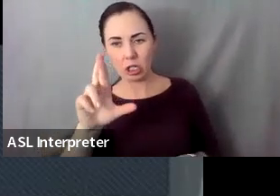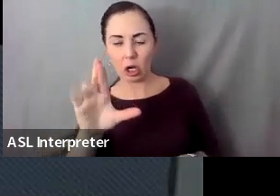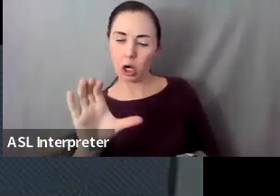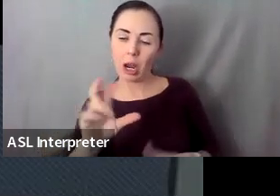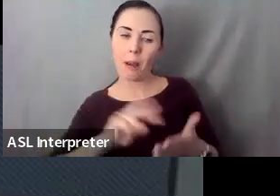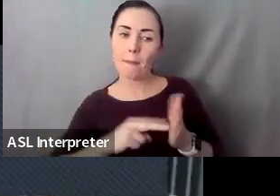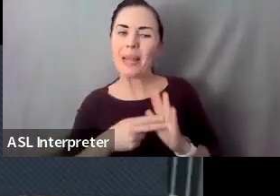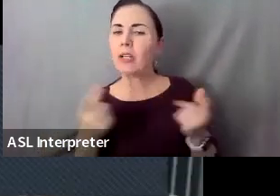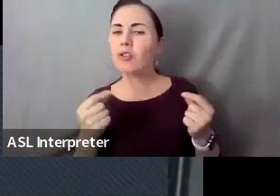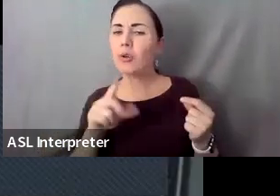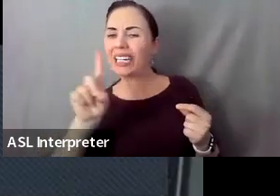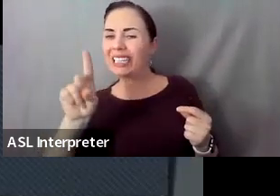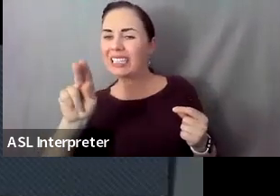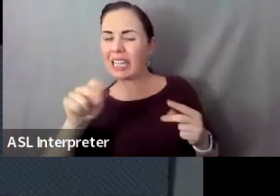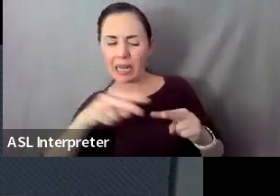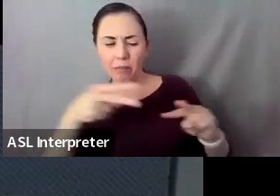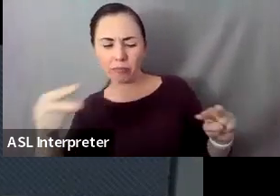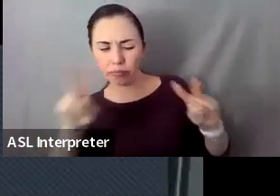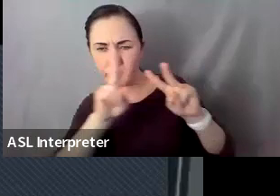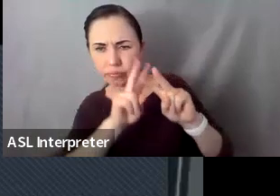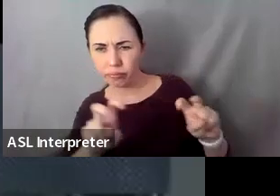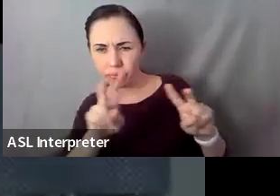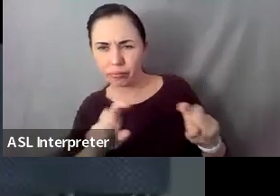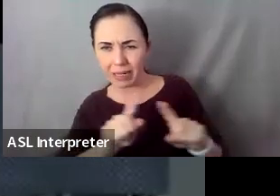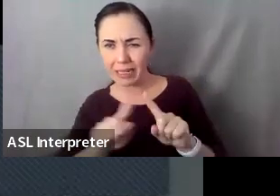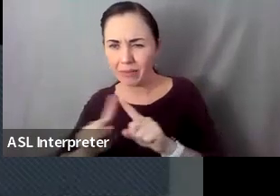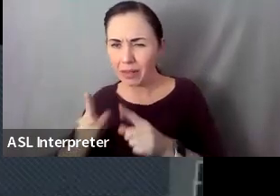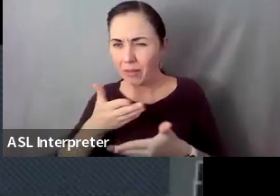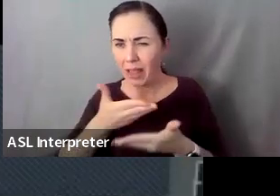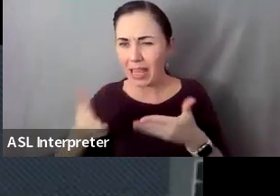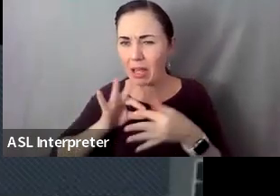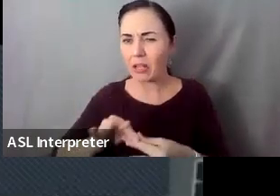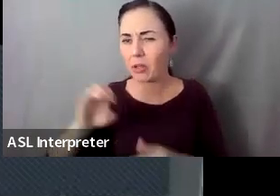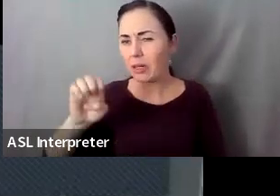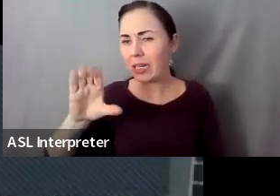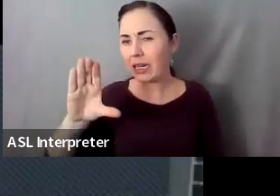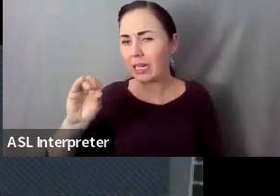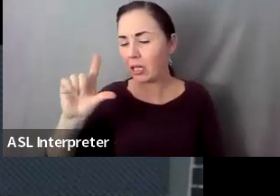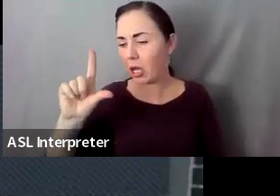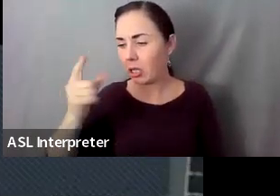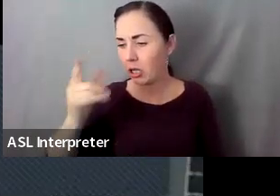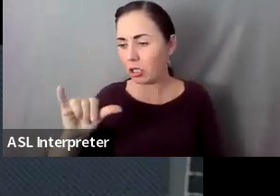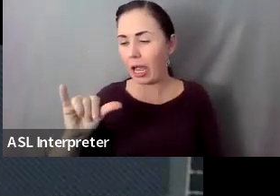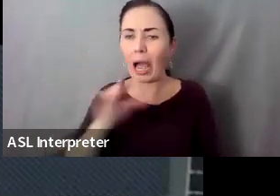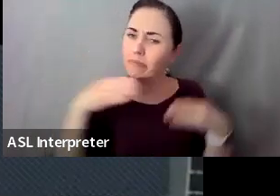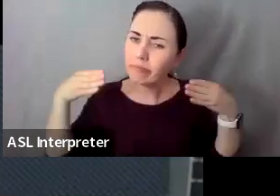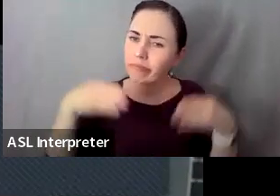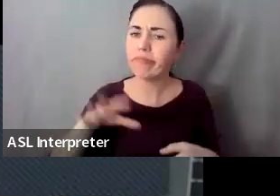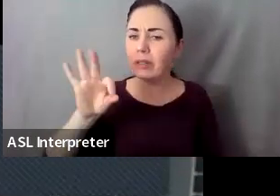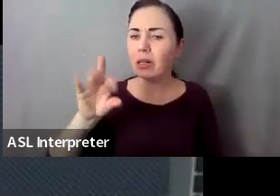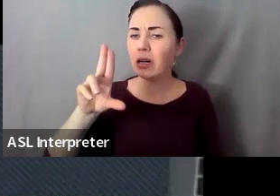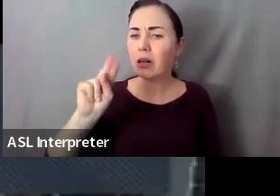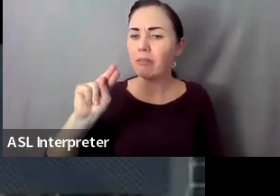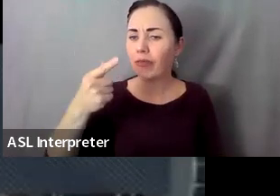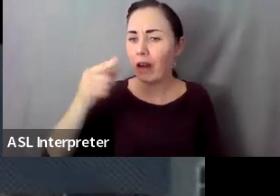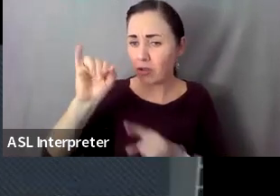of different processes in ecology. And I use DNA especially for studying fungi. And the reason I do that is because a lot of